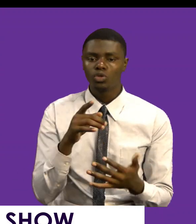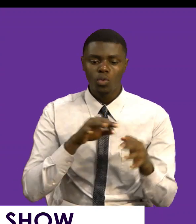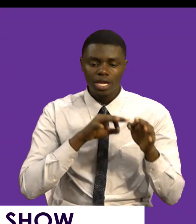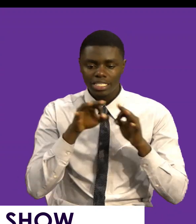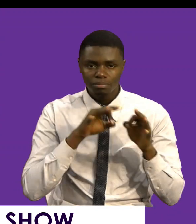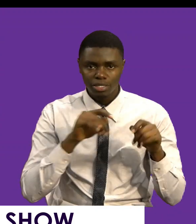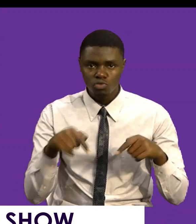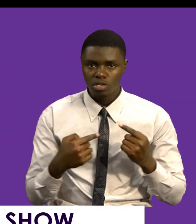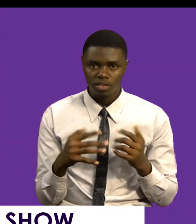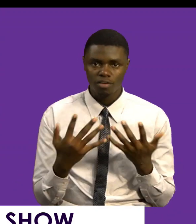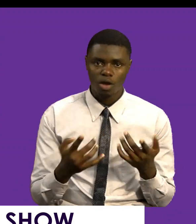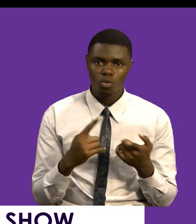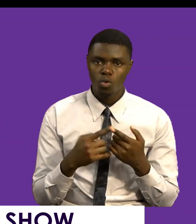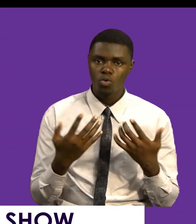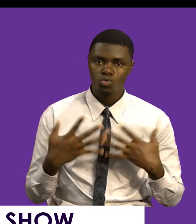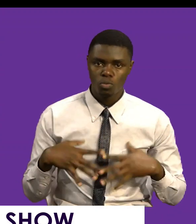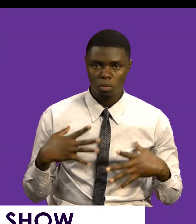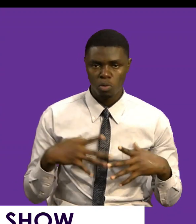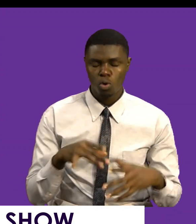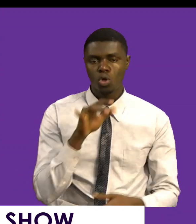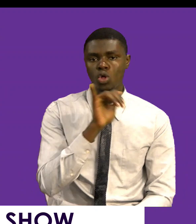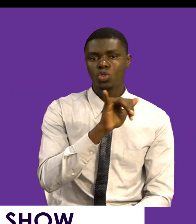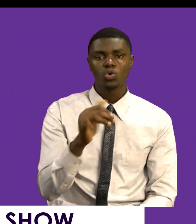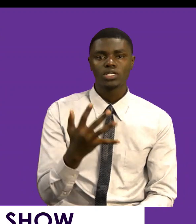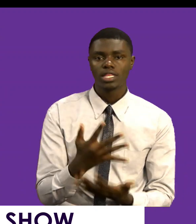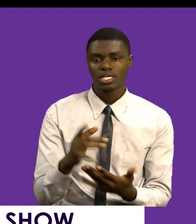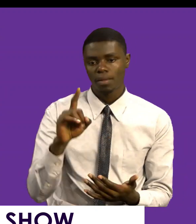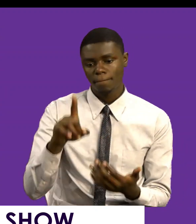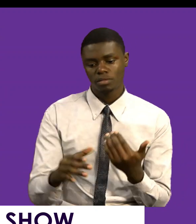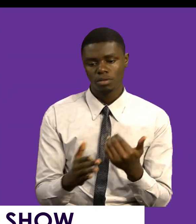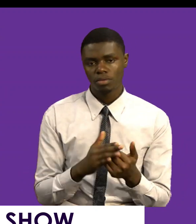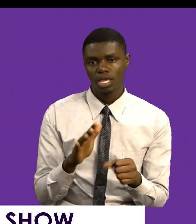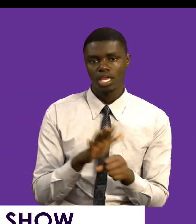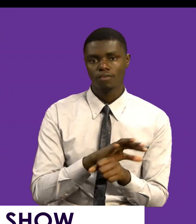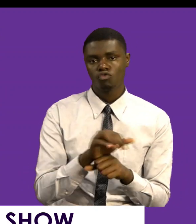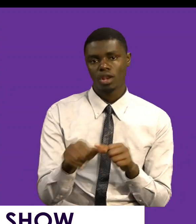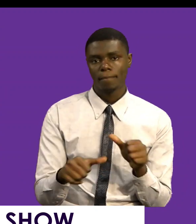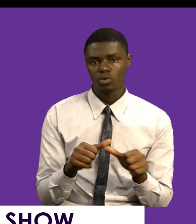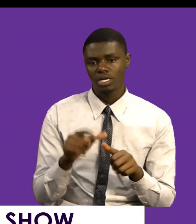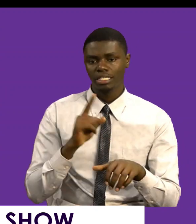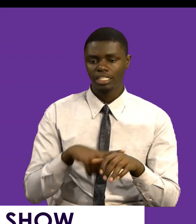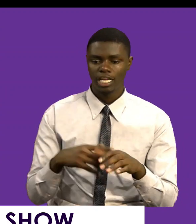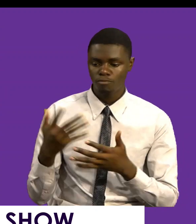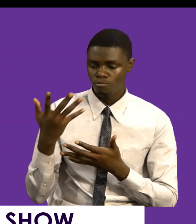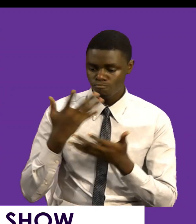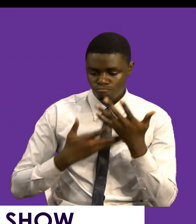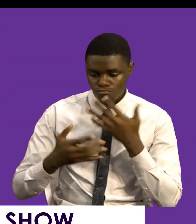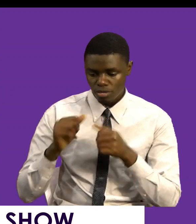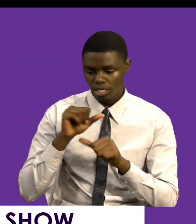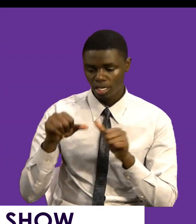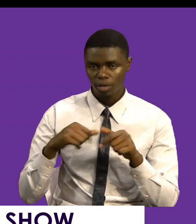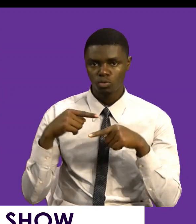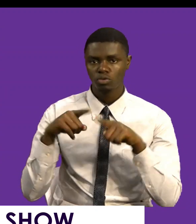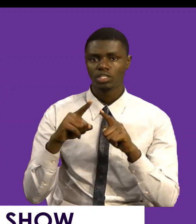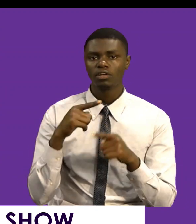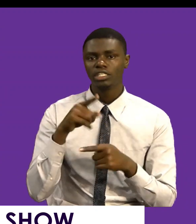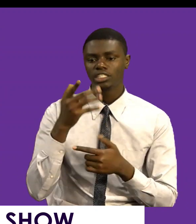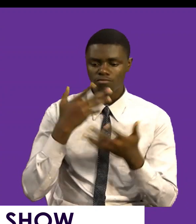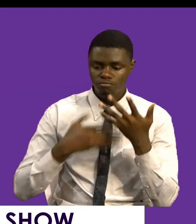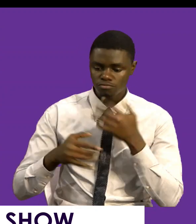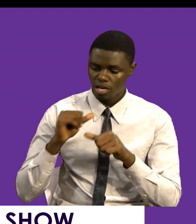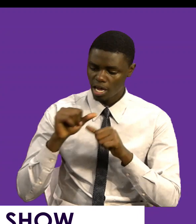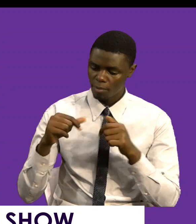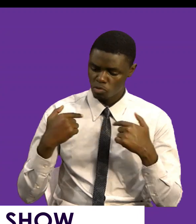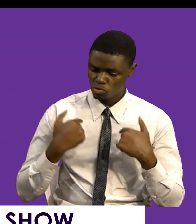explain yourself to people? Those are things you need to be careful about. When you're talking about yourself, are you talking as